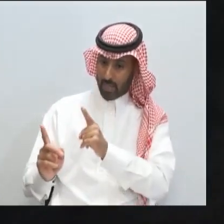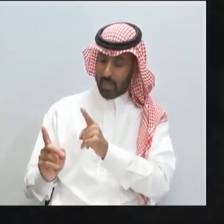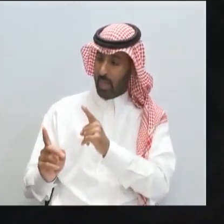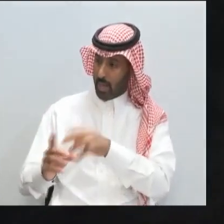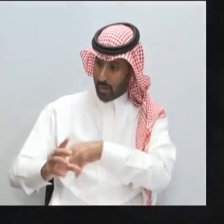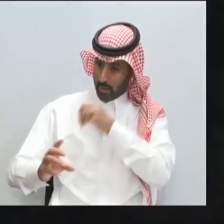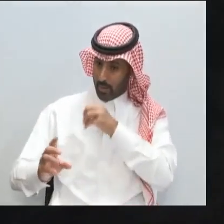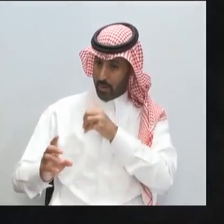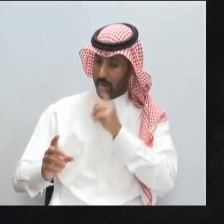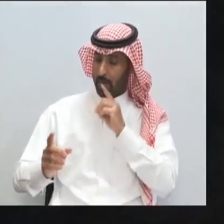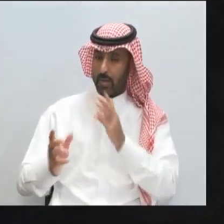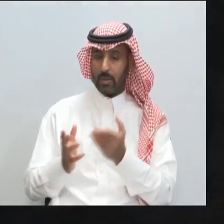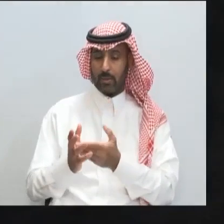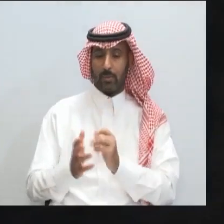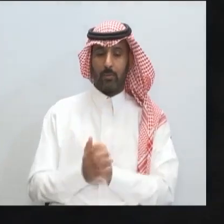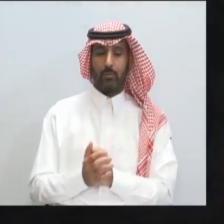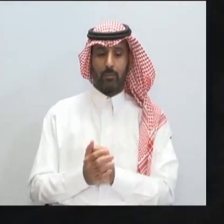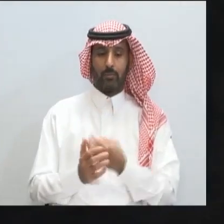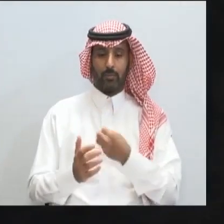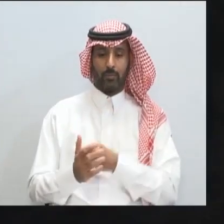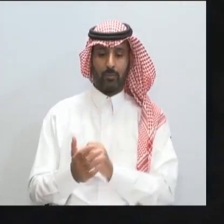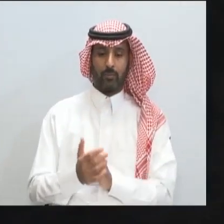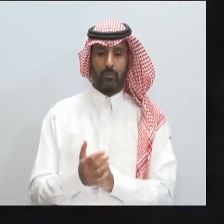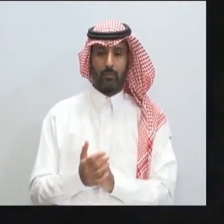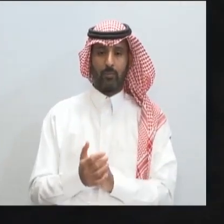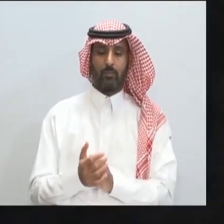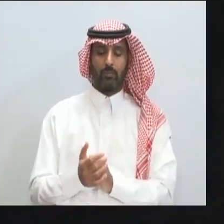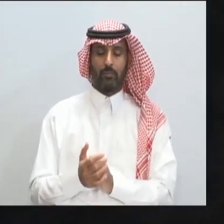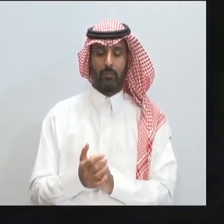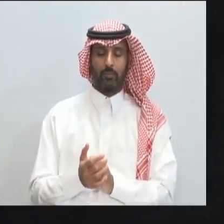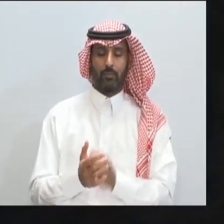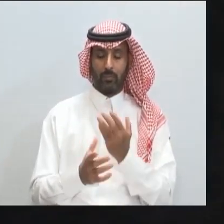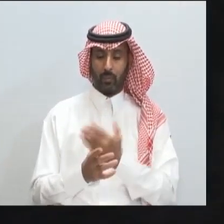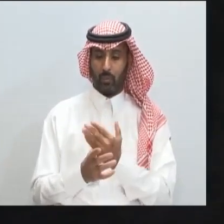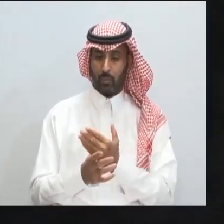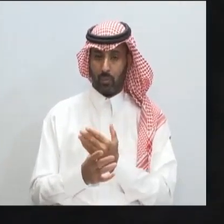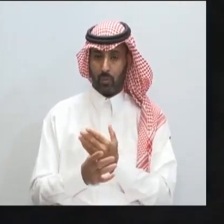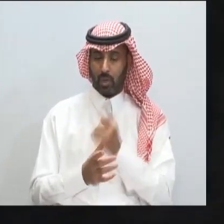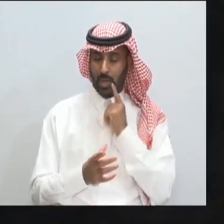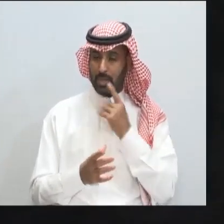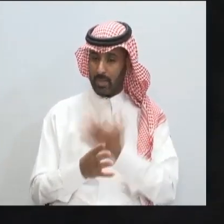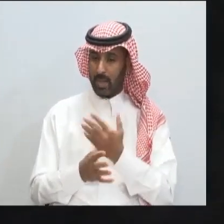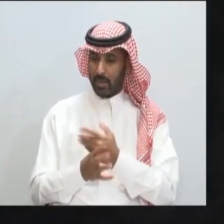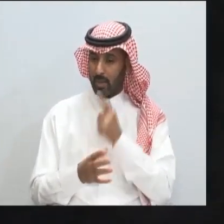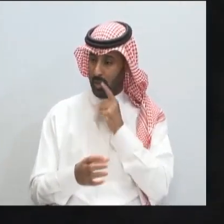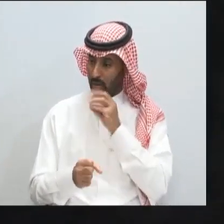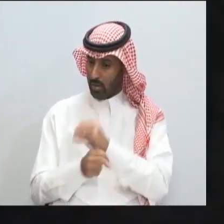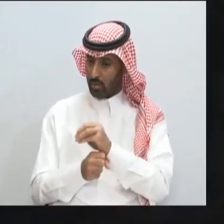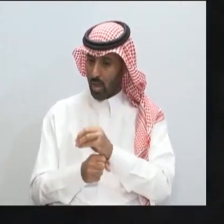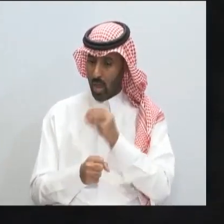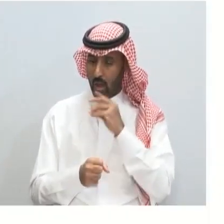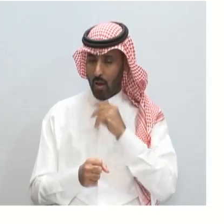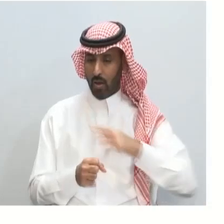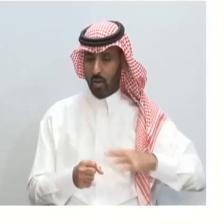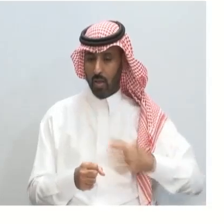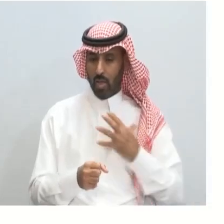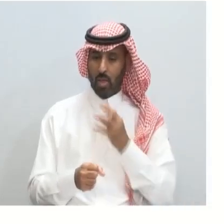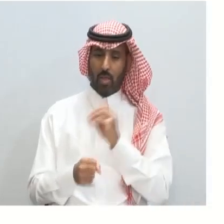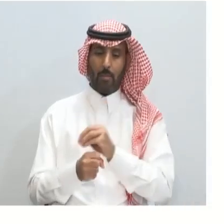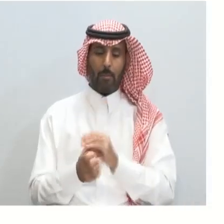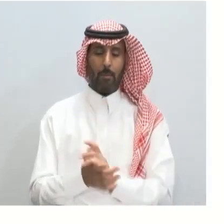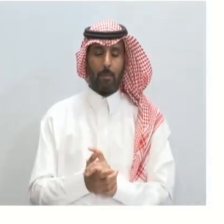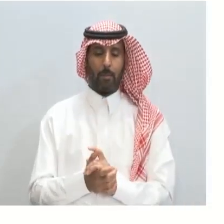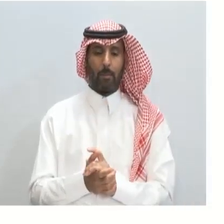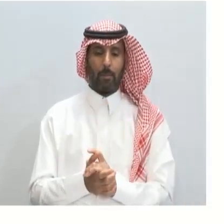helping him to steal clothes. That's why, that's the reason for this dilemma. As he